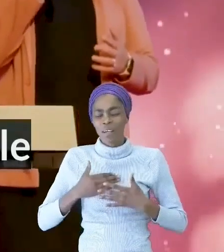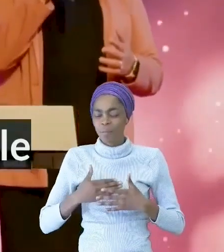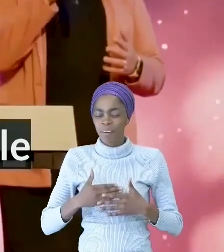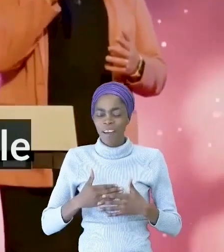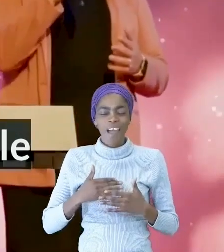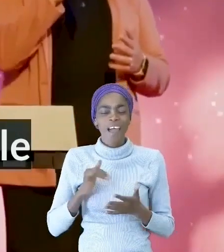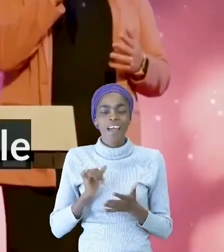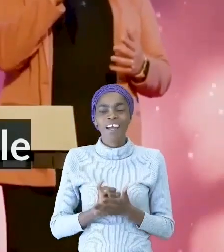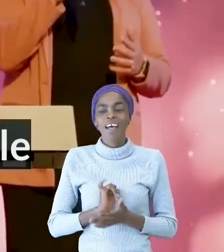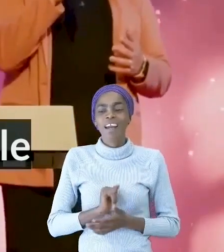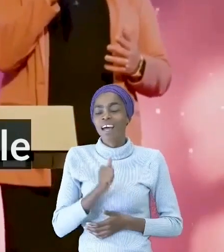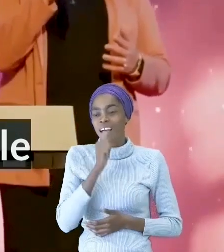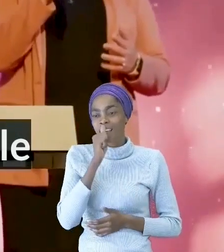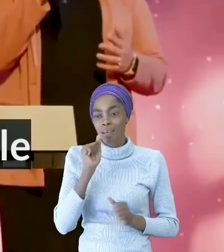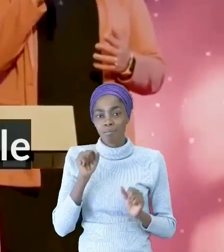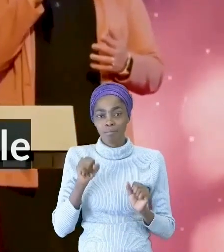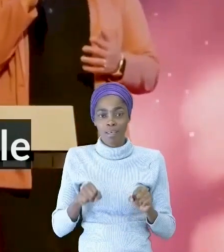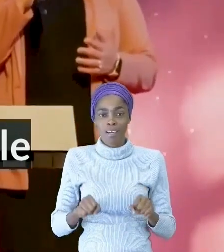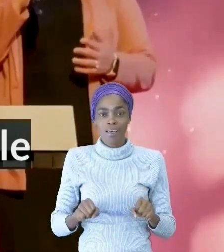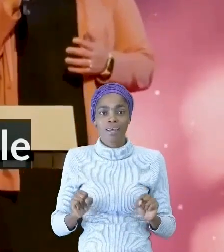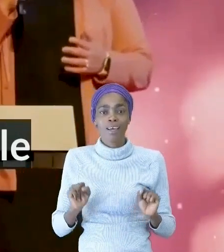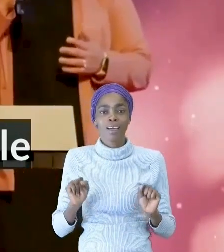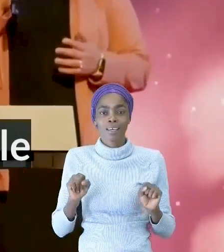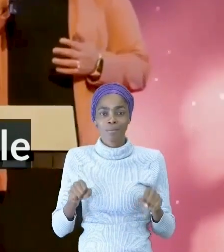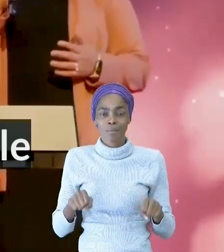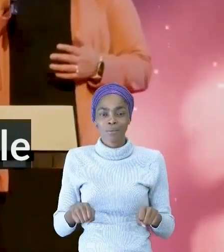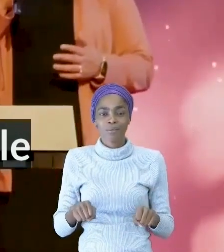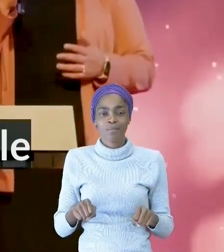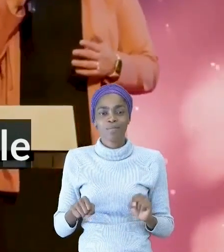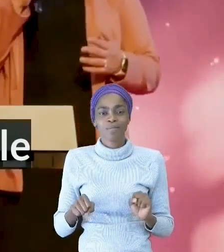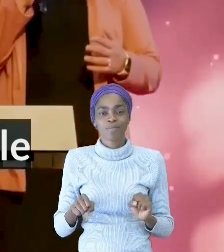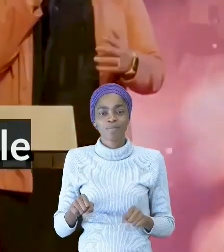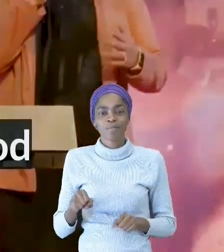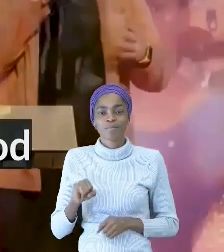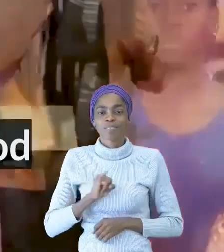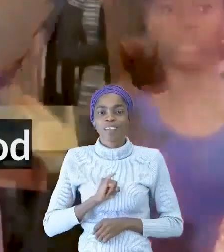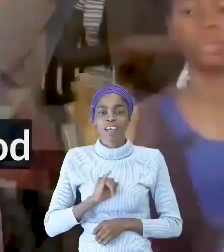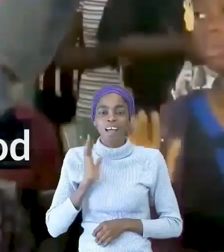every breath that I am made. Amen.